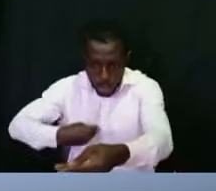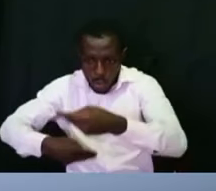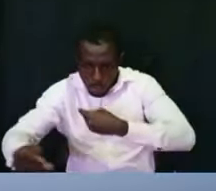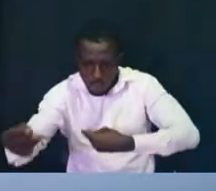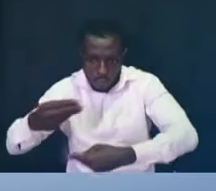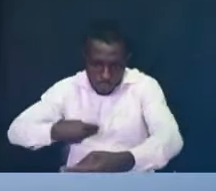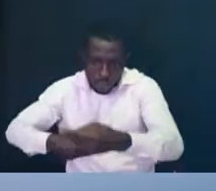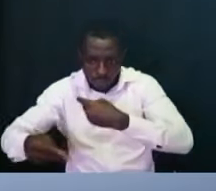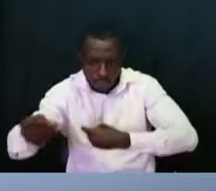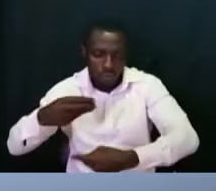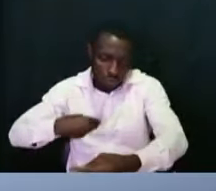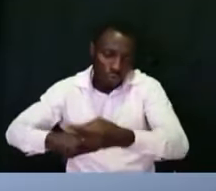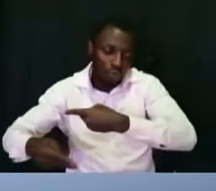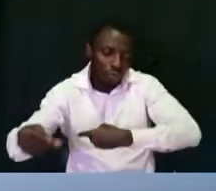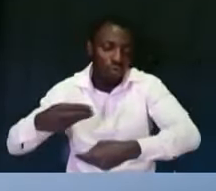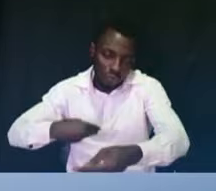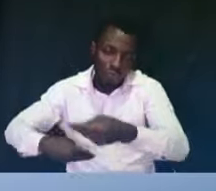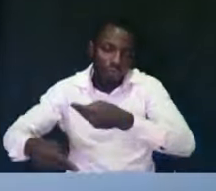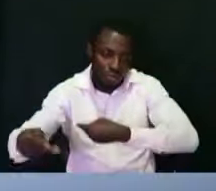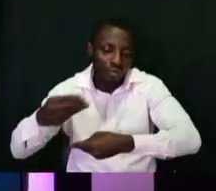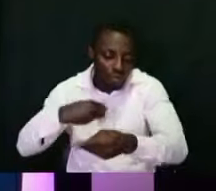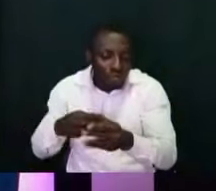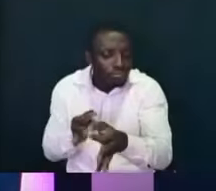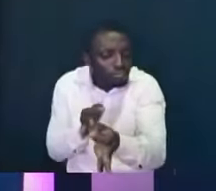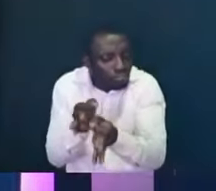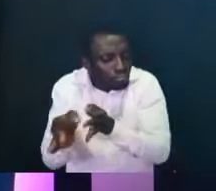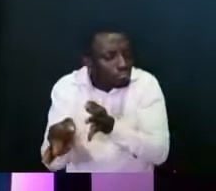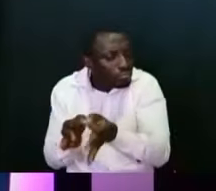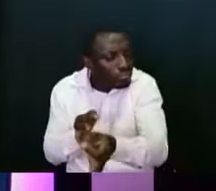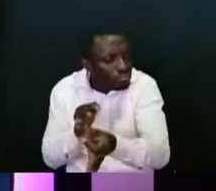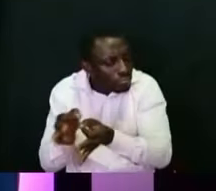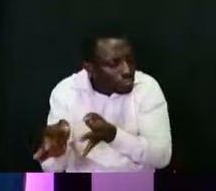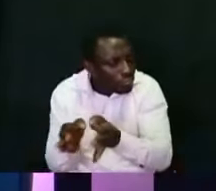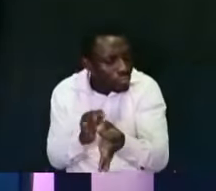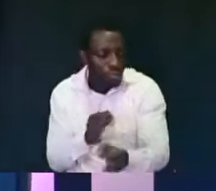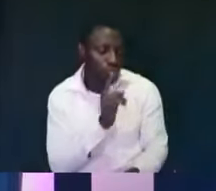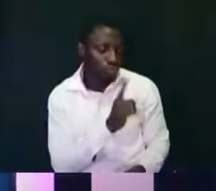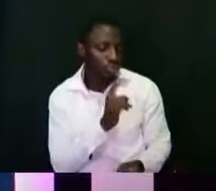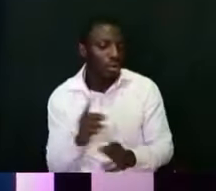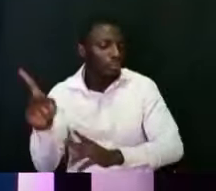Having your audience understanding in mind.